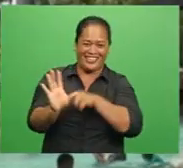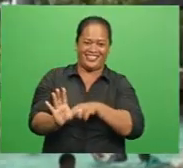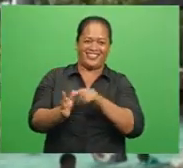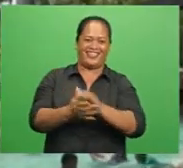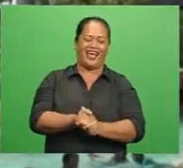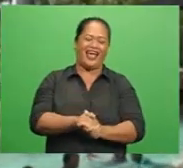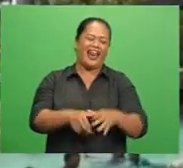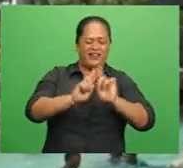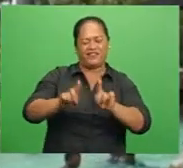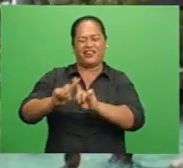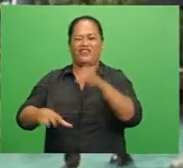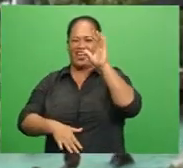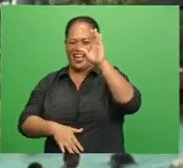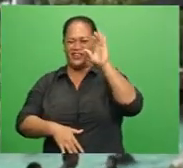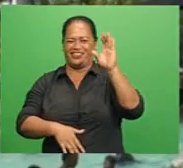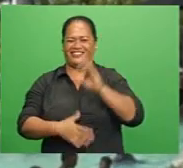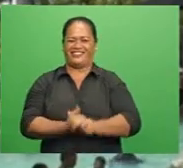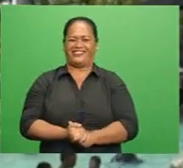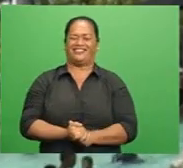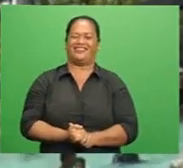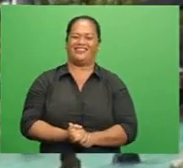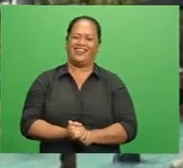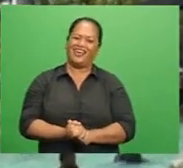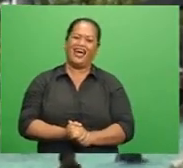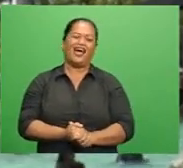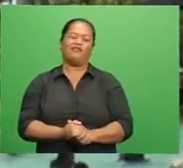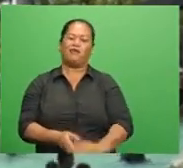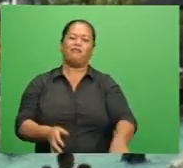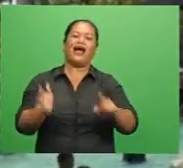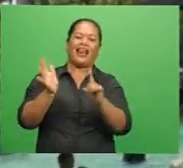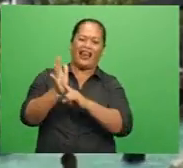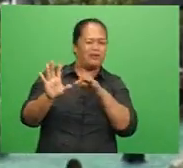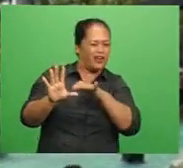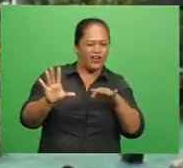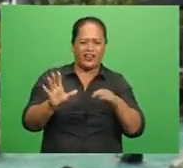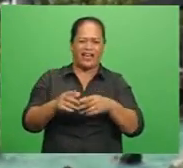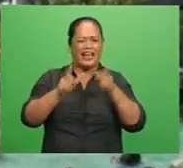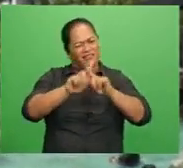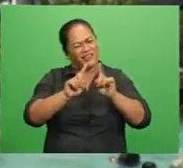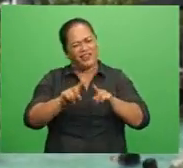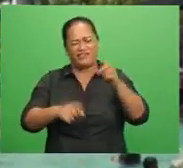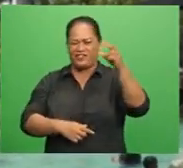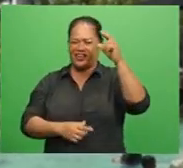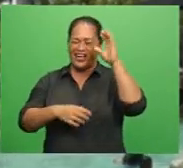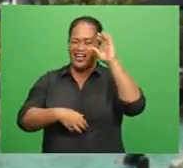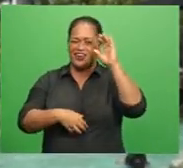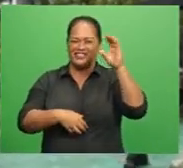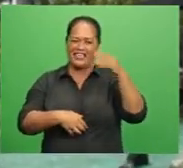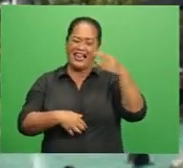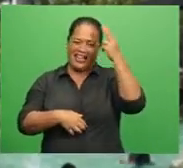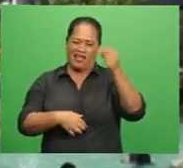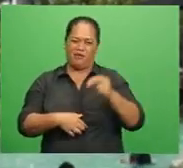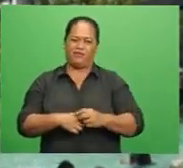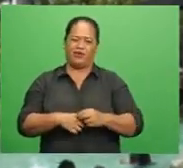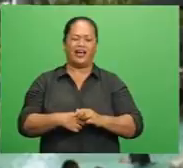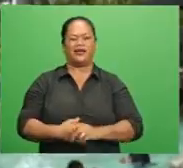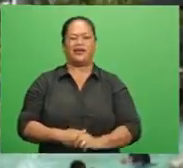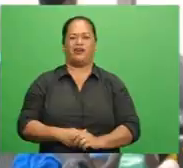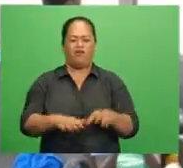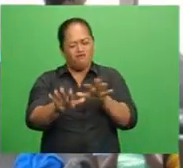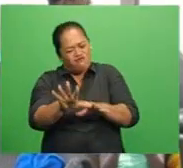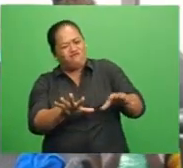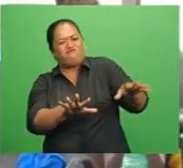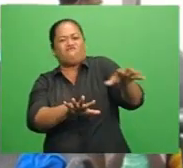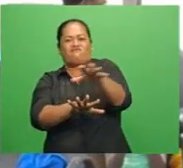mesa. The hot dishes will be consistent from Lebanon, will be also from Italy again. So we'll be all over the Mediterranean, our